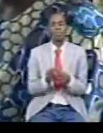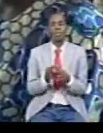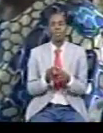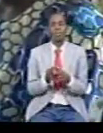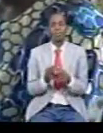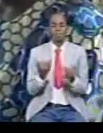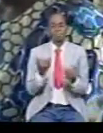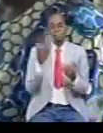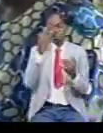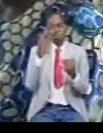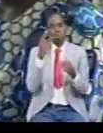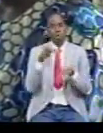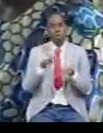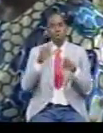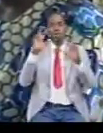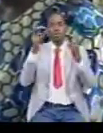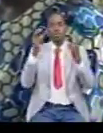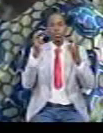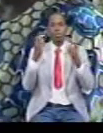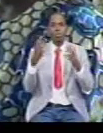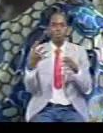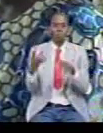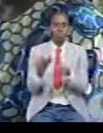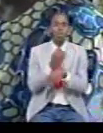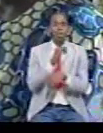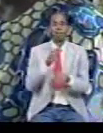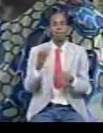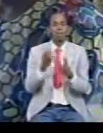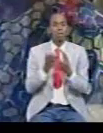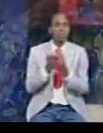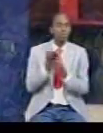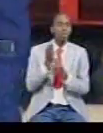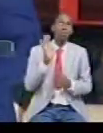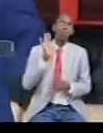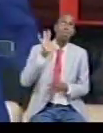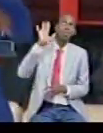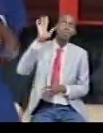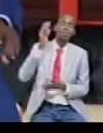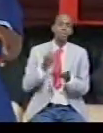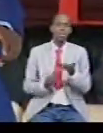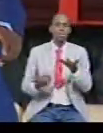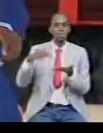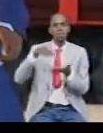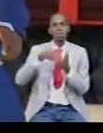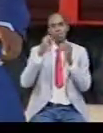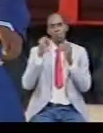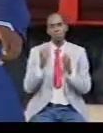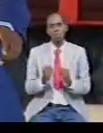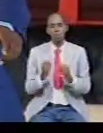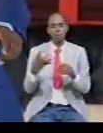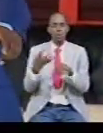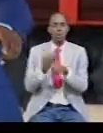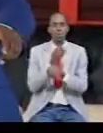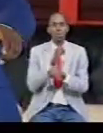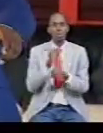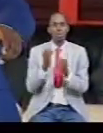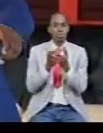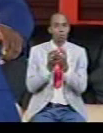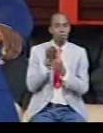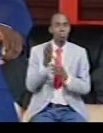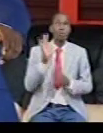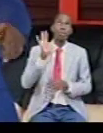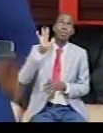the message, winning through his resurrection power. Winning through